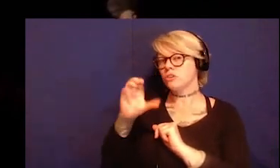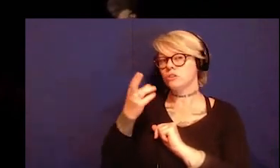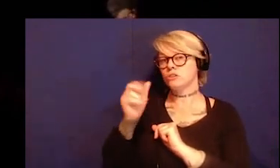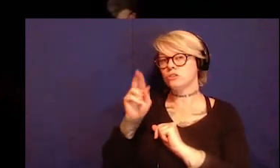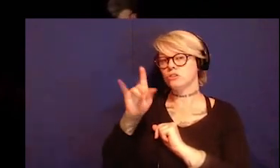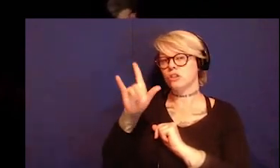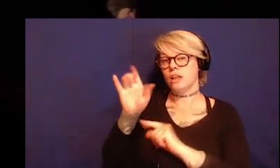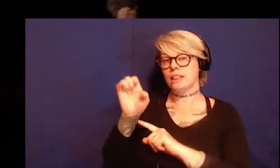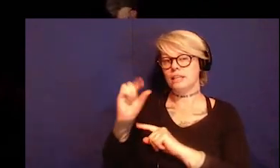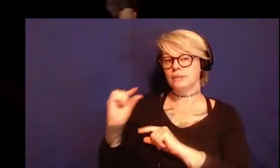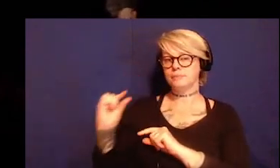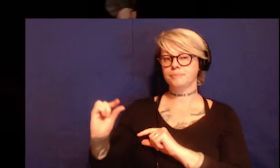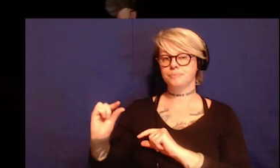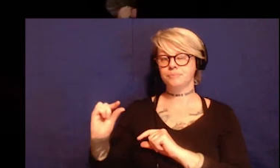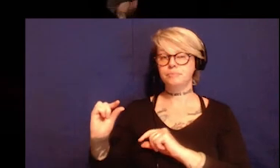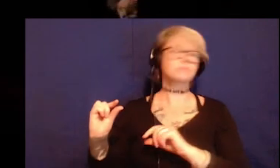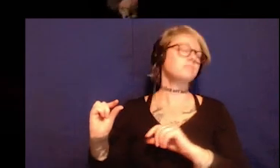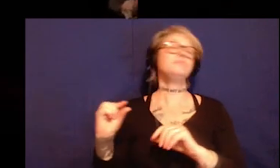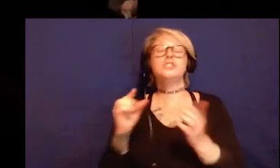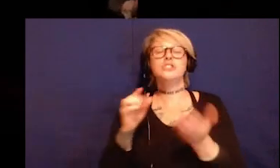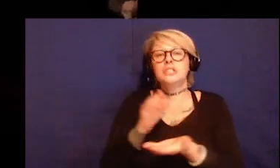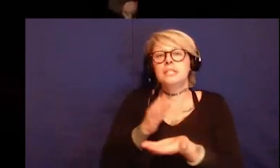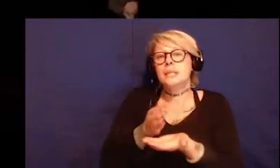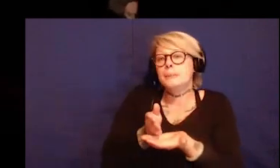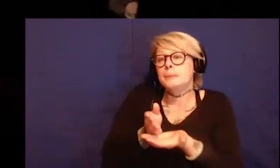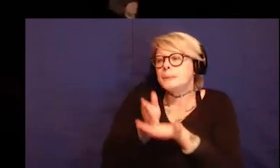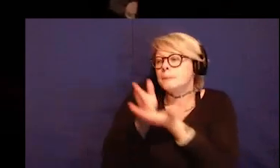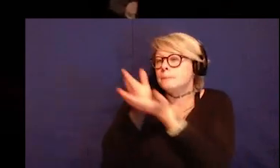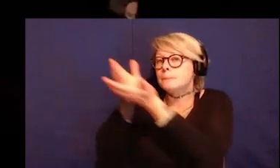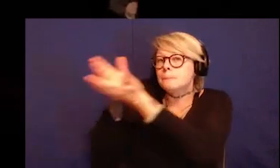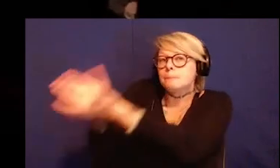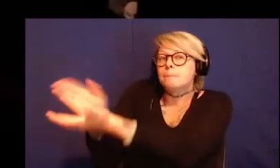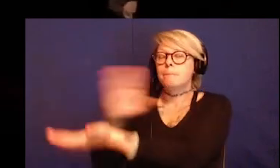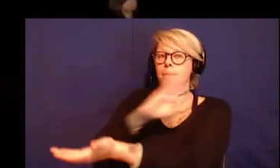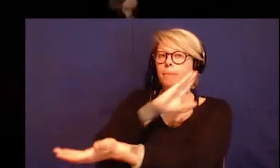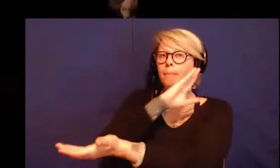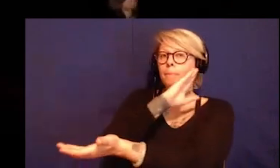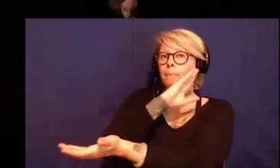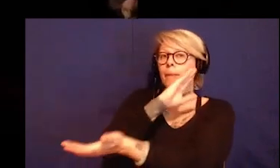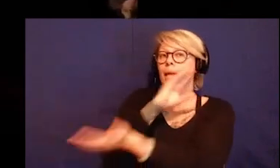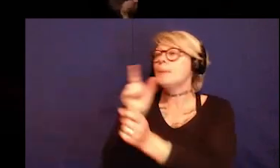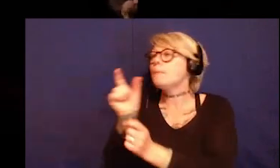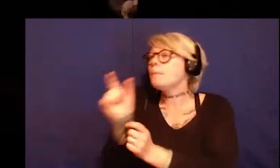man. She delicately places him in a tiny bed on her nightstand.